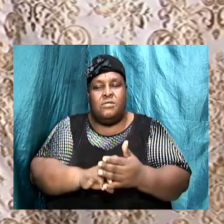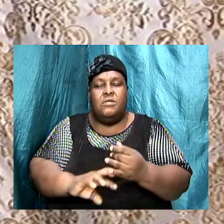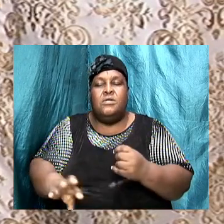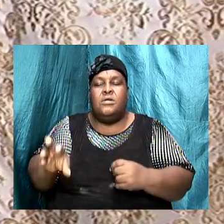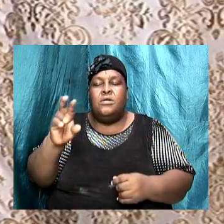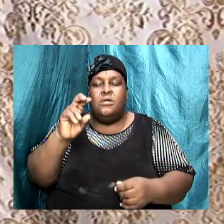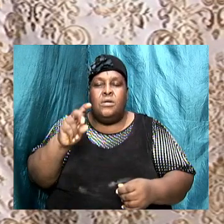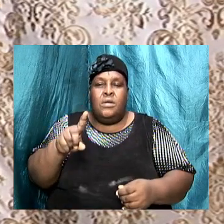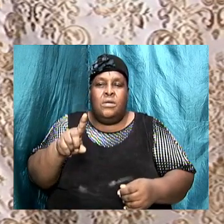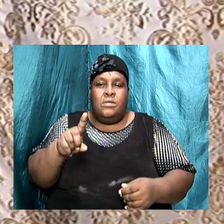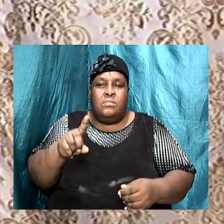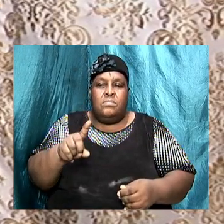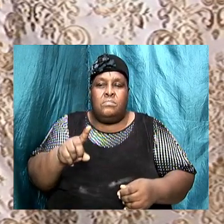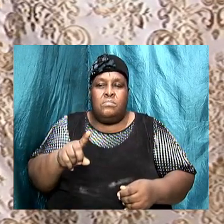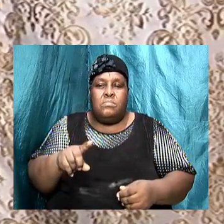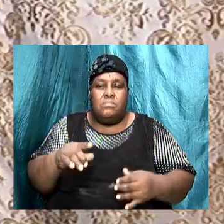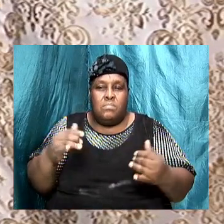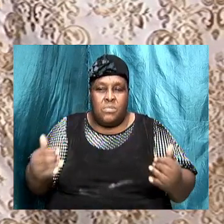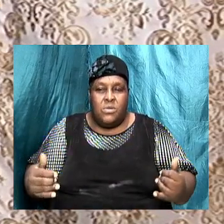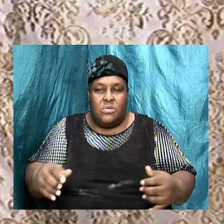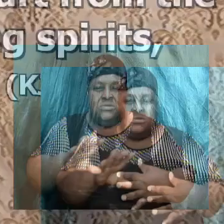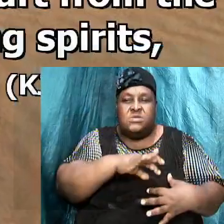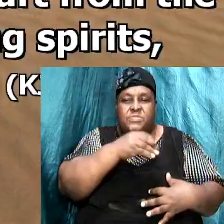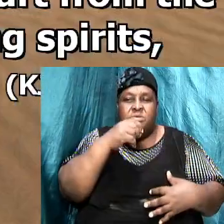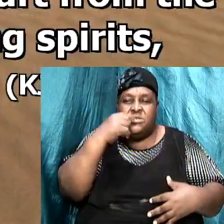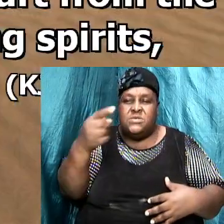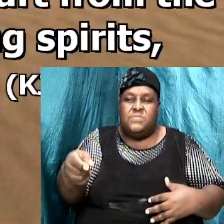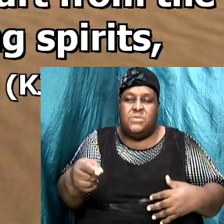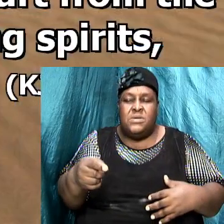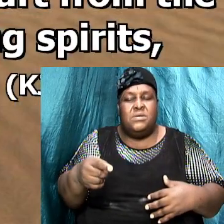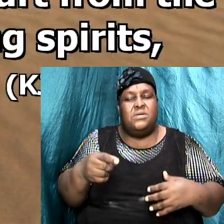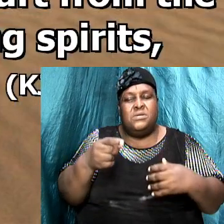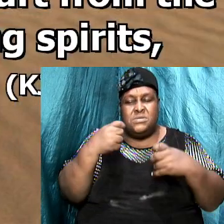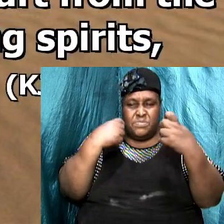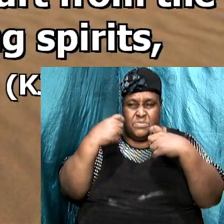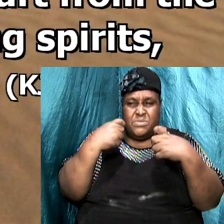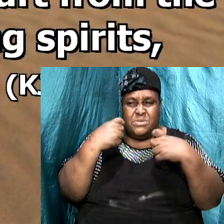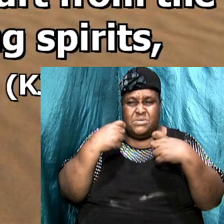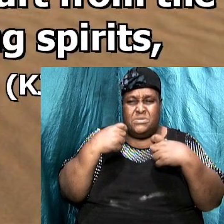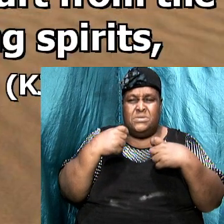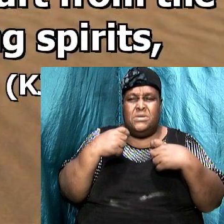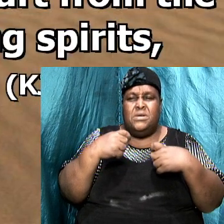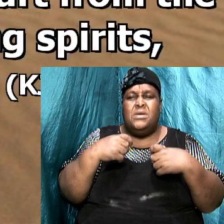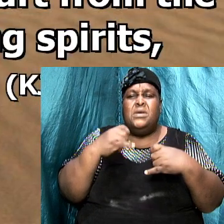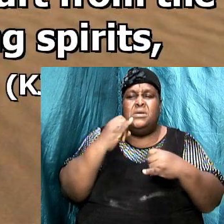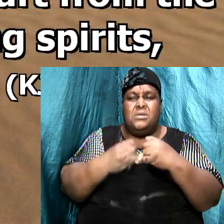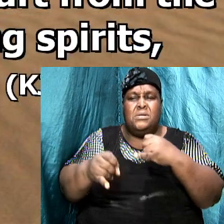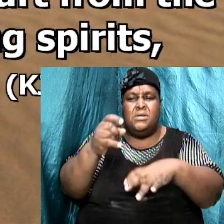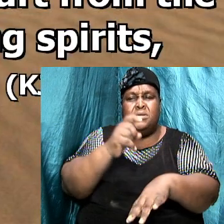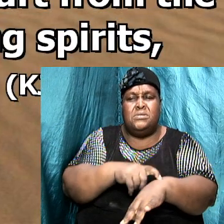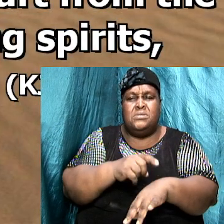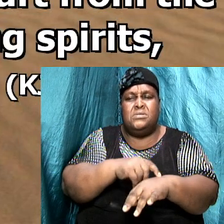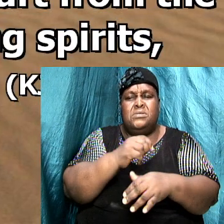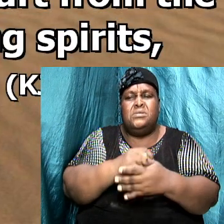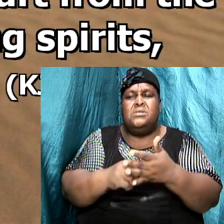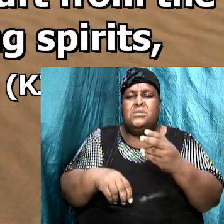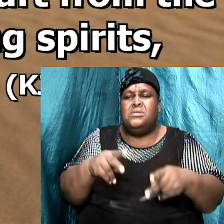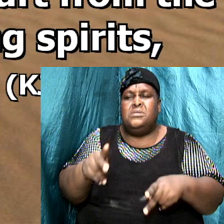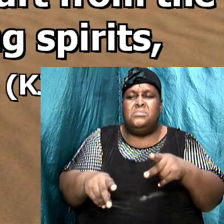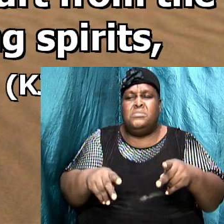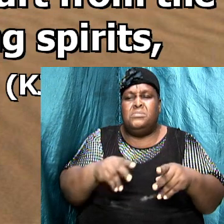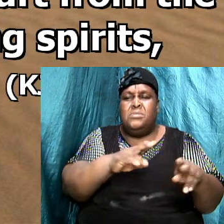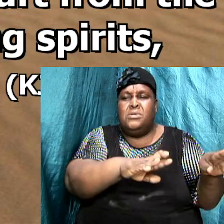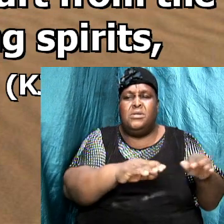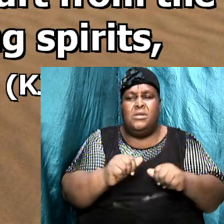for a couple of weeks. It says, "Now the Spirit speaketh expressly that in the latter times some shall depart from